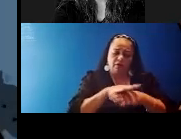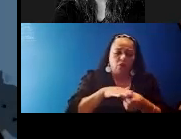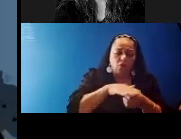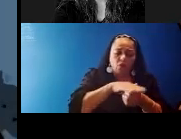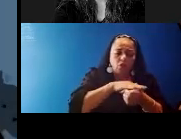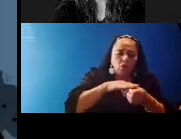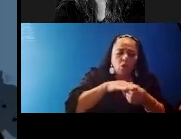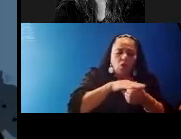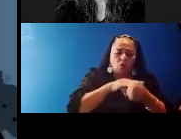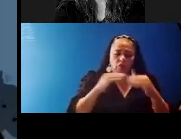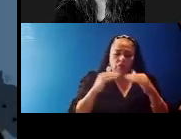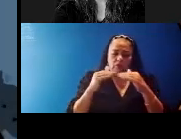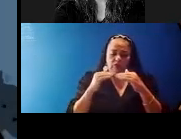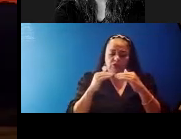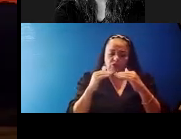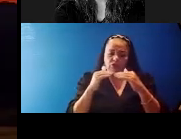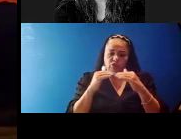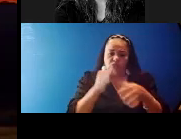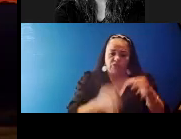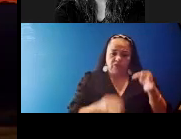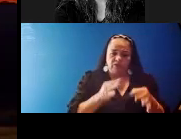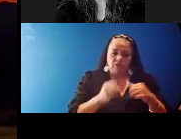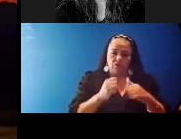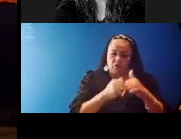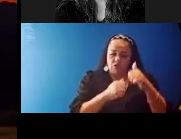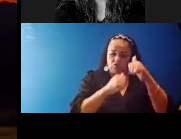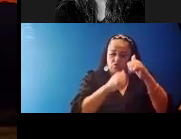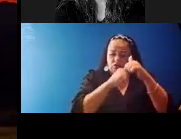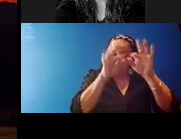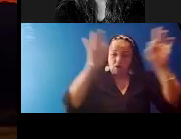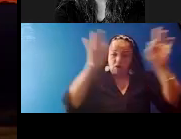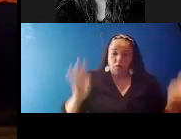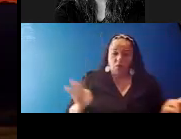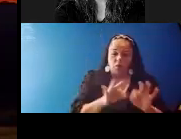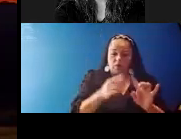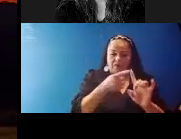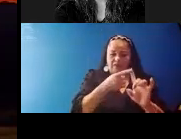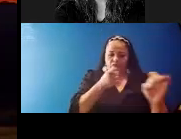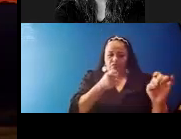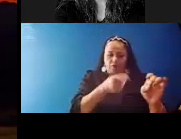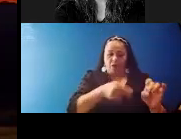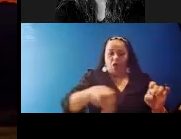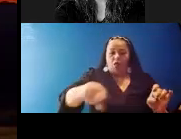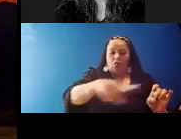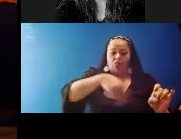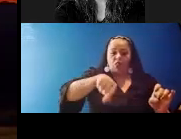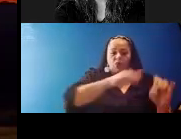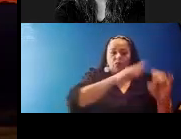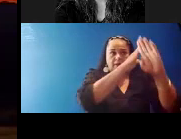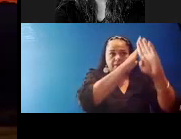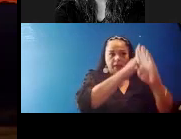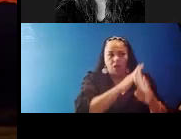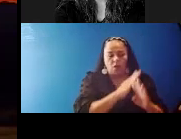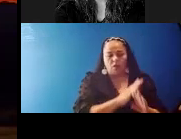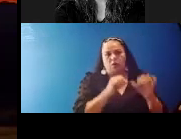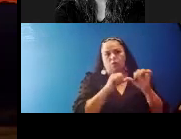agenda is engaging. And so our structural well-being framework comes out of those barriers that we kept bumping into and really understanding